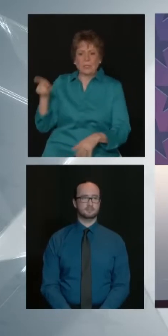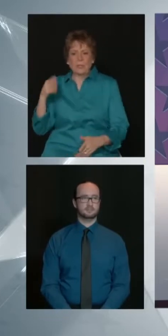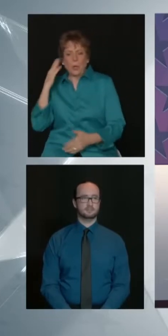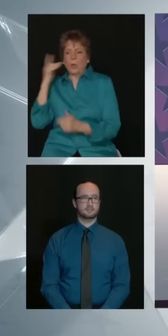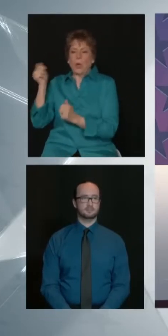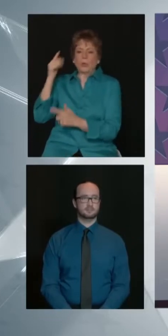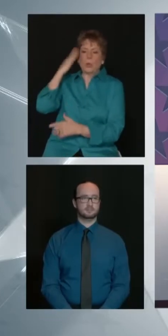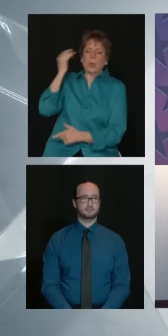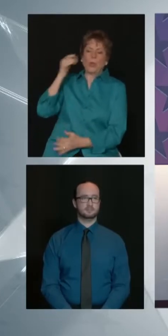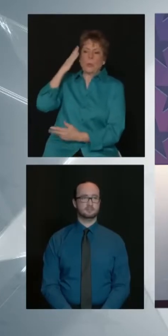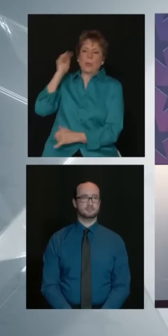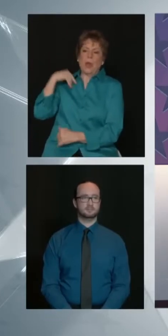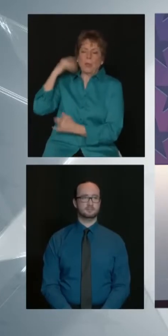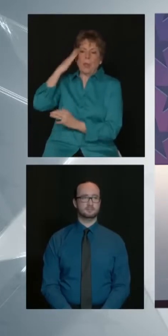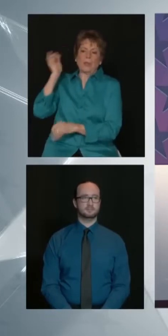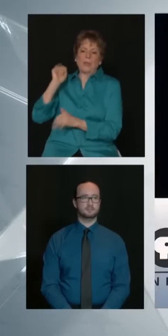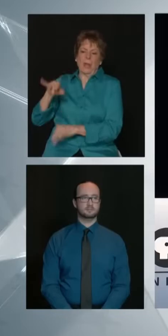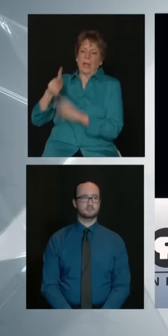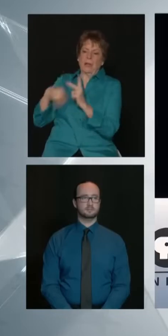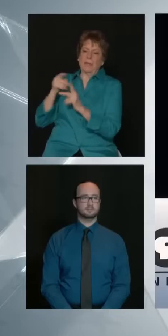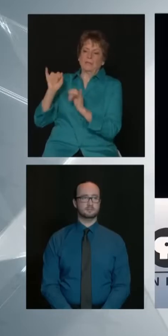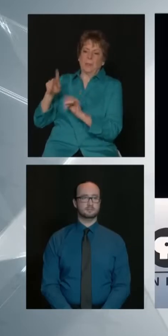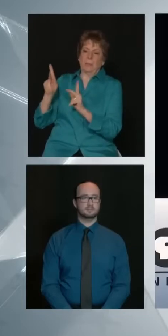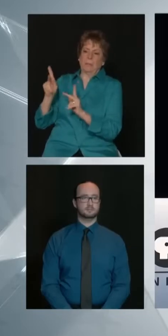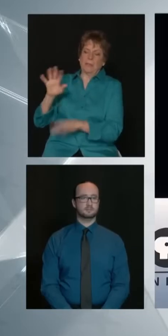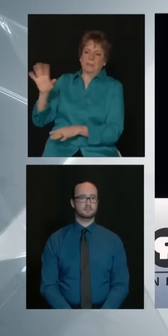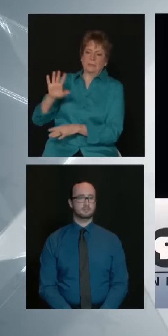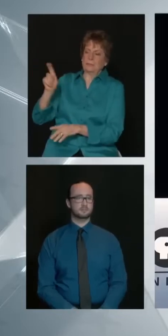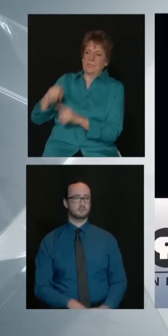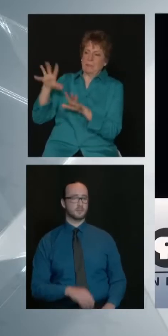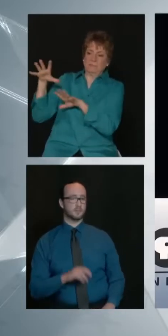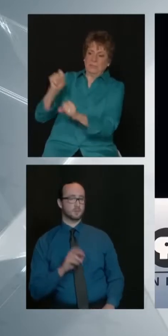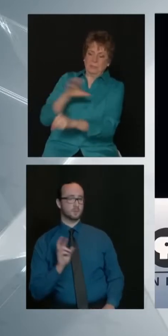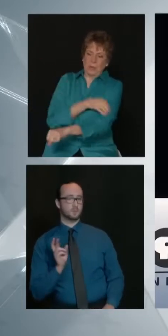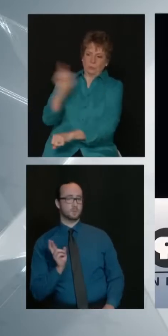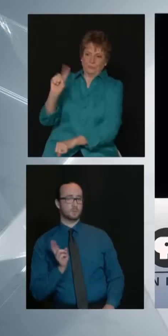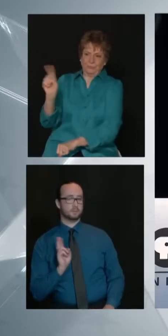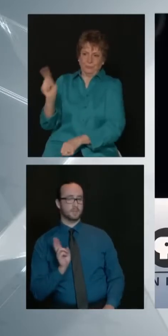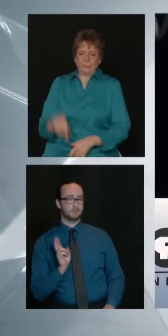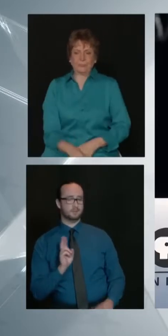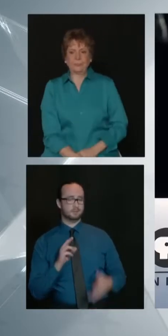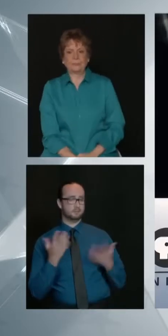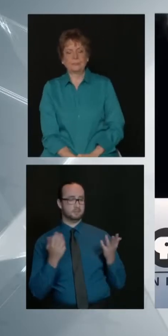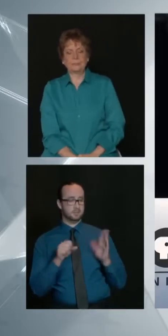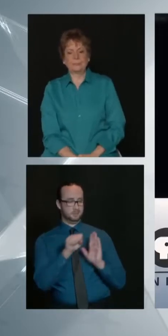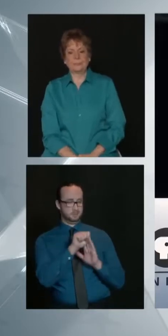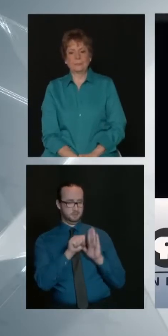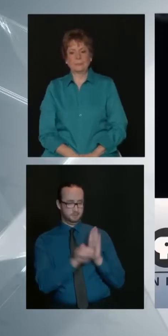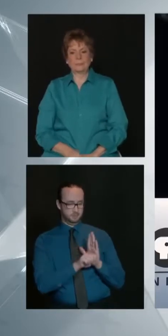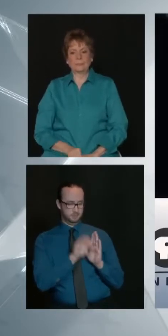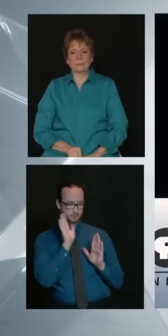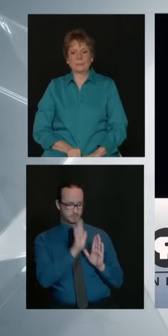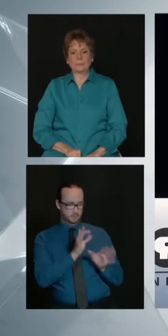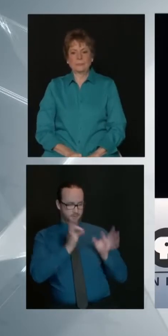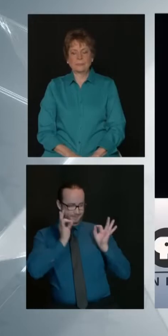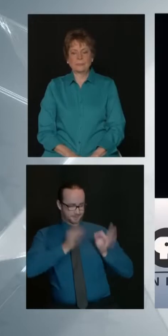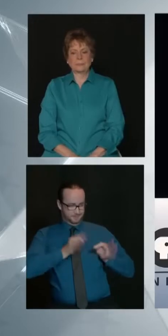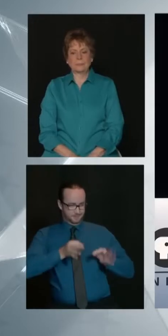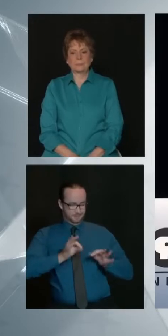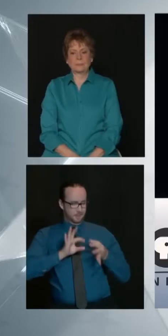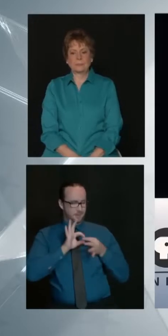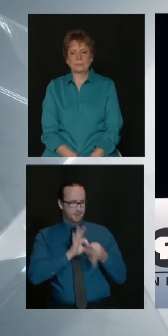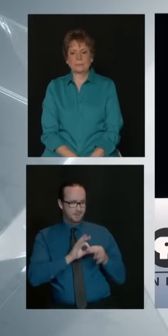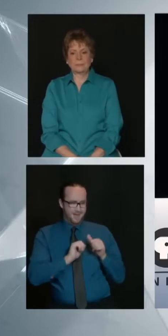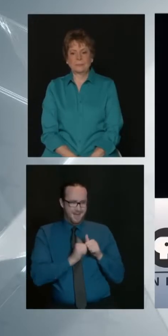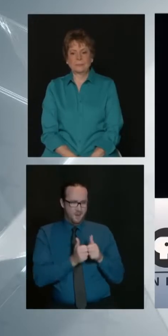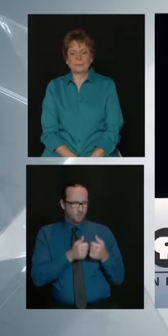I think states should decide. Let the state legislatures wrestle with the tough question of how to regulate abortion early on. Texas is going to make slightly